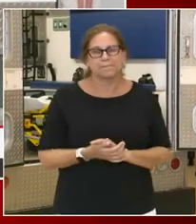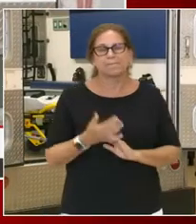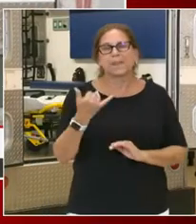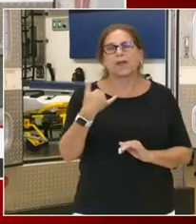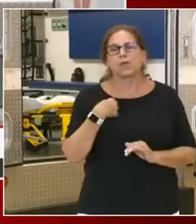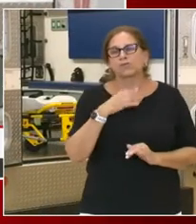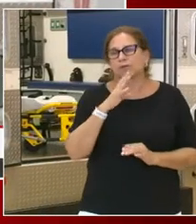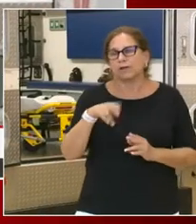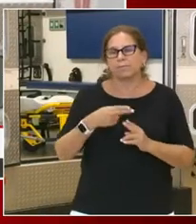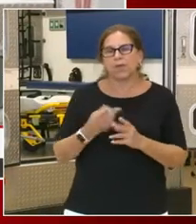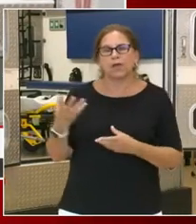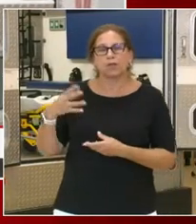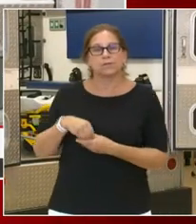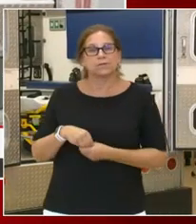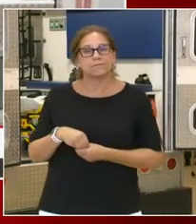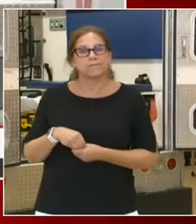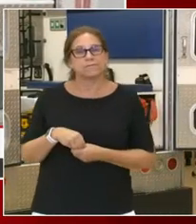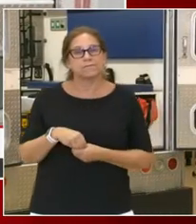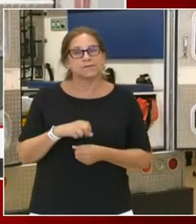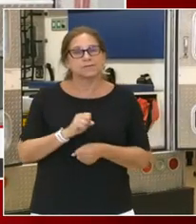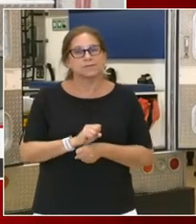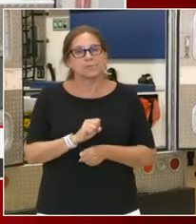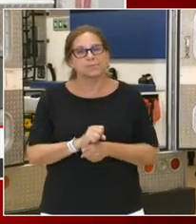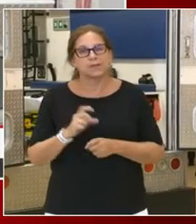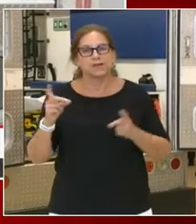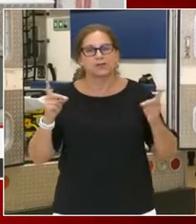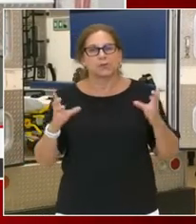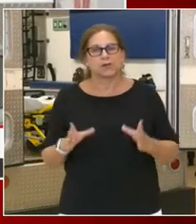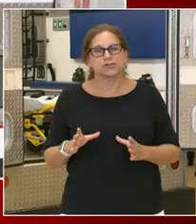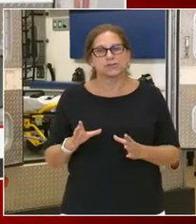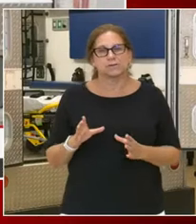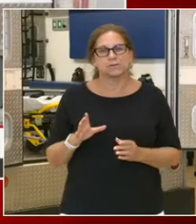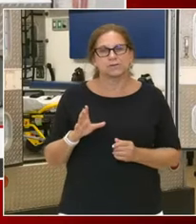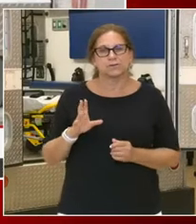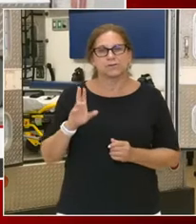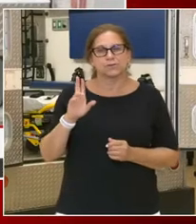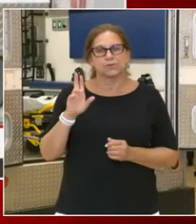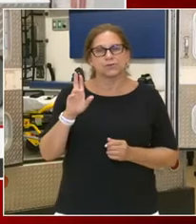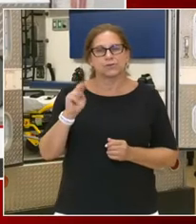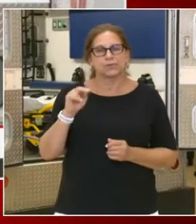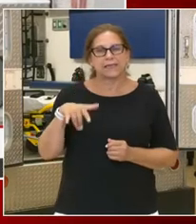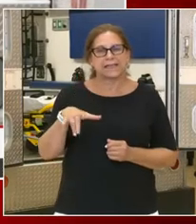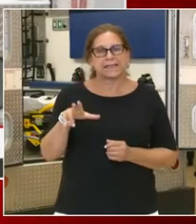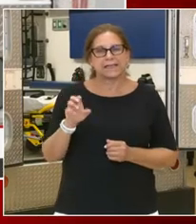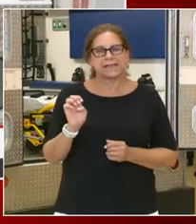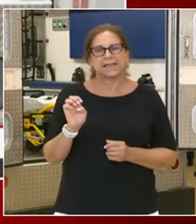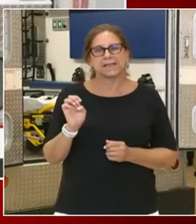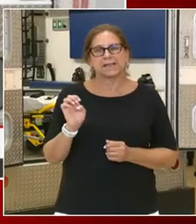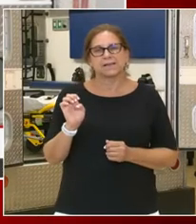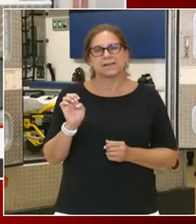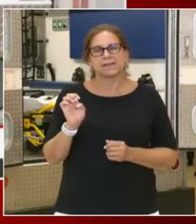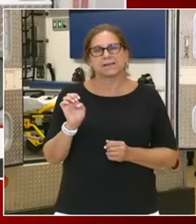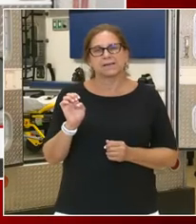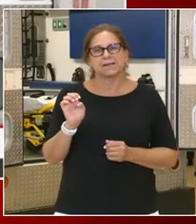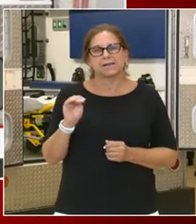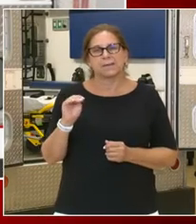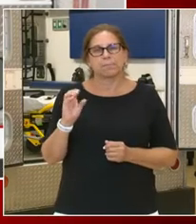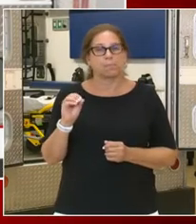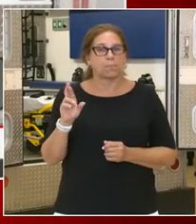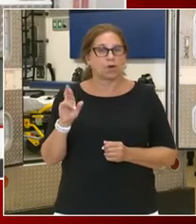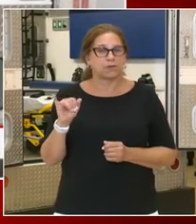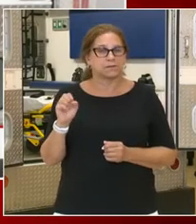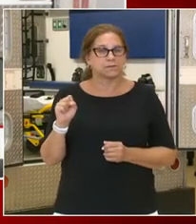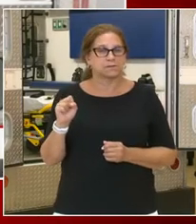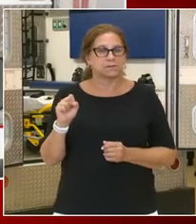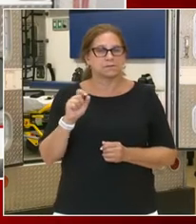by Director Unique Morris-Hughes from DOES. We're also joined by Anna Smith, the Executive Director of the DC Workforce